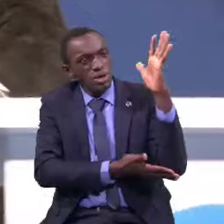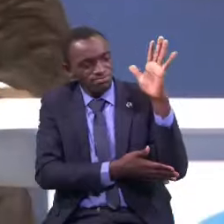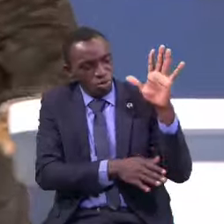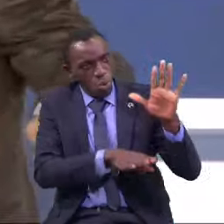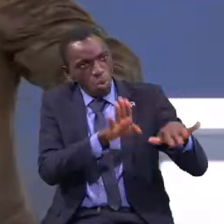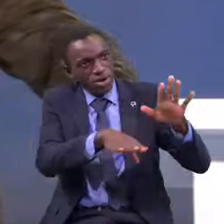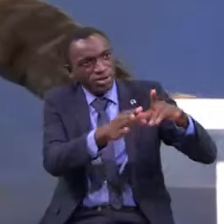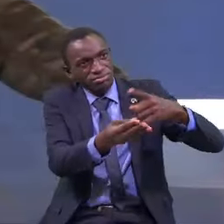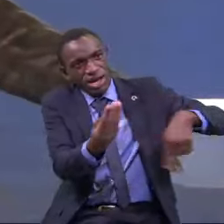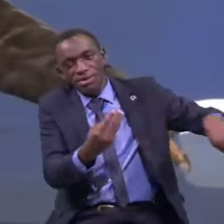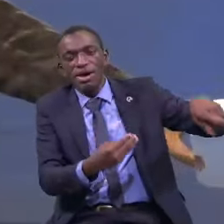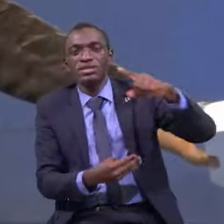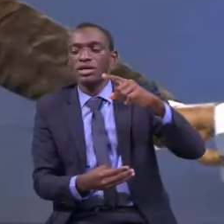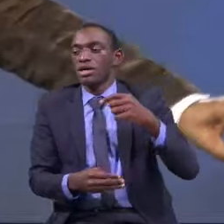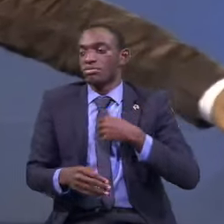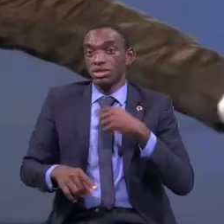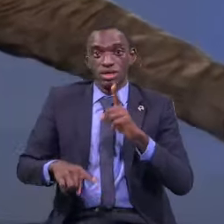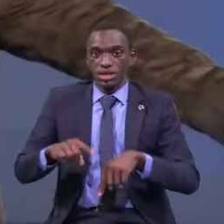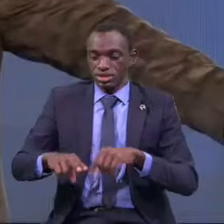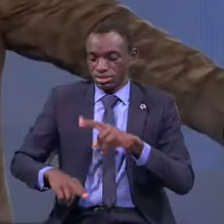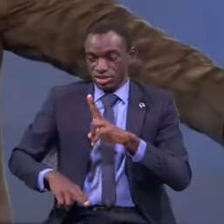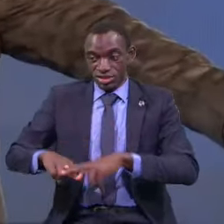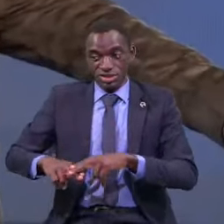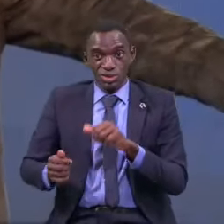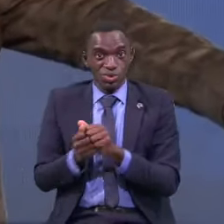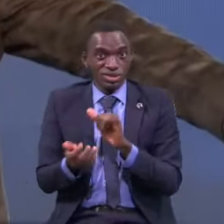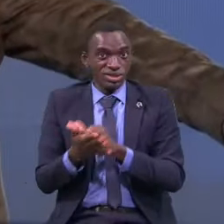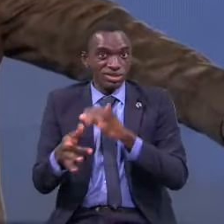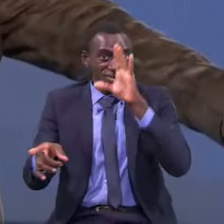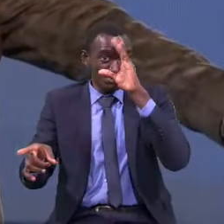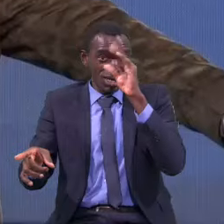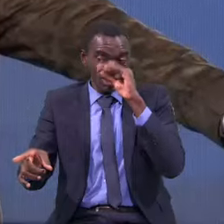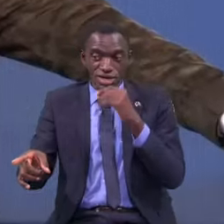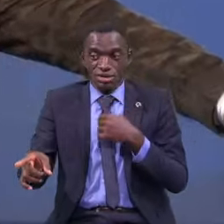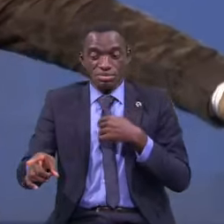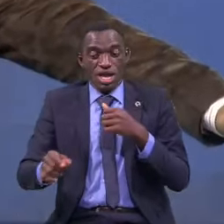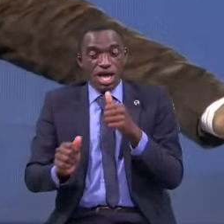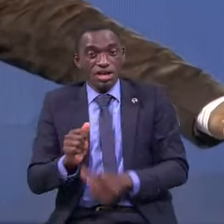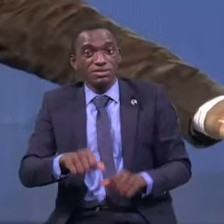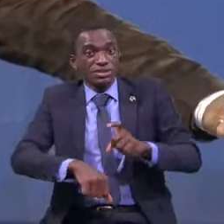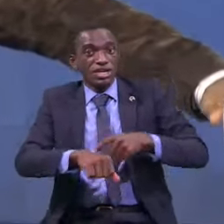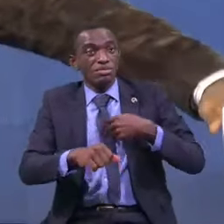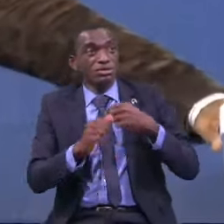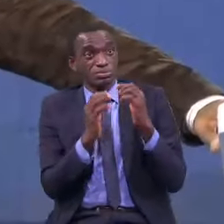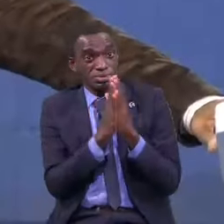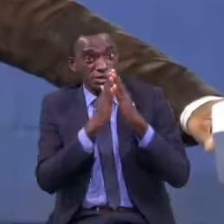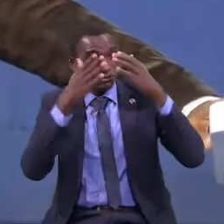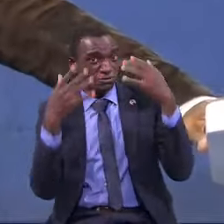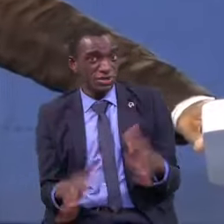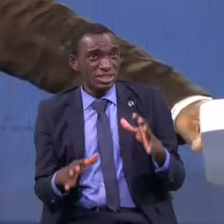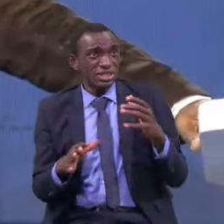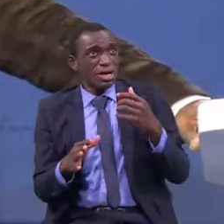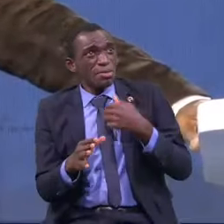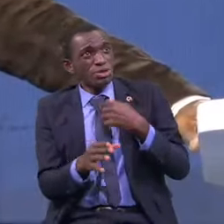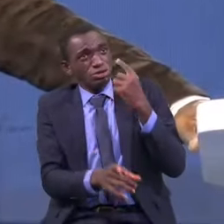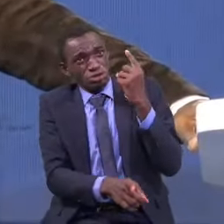I don't go and sit beside him. See, every time I pray, I will only have